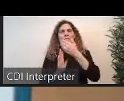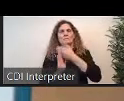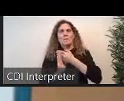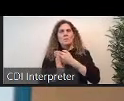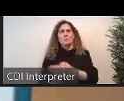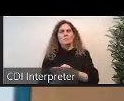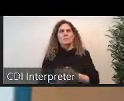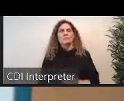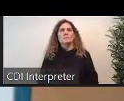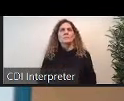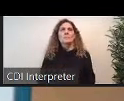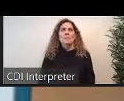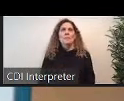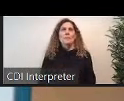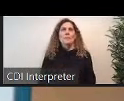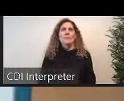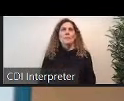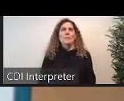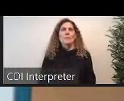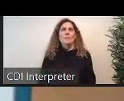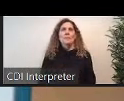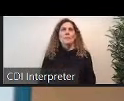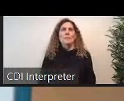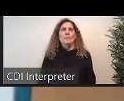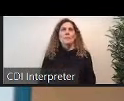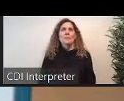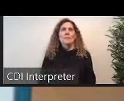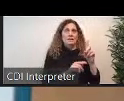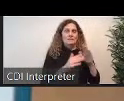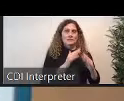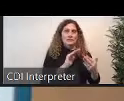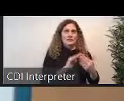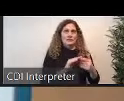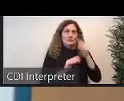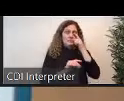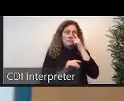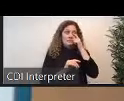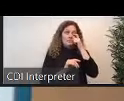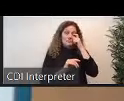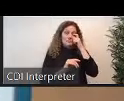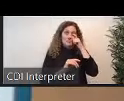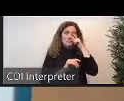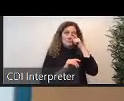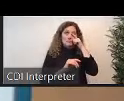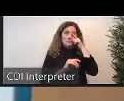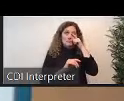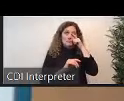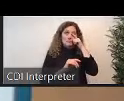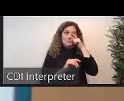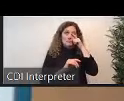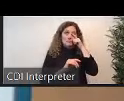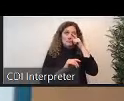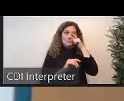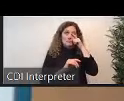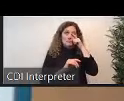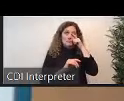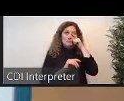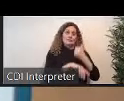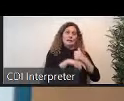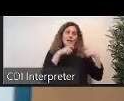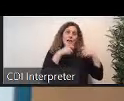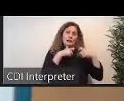leveraged funding and dollars several years ago to bring on an electronic health record. And furthermore, that we invested some money